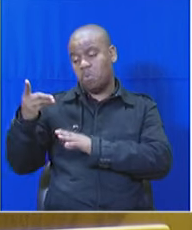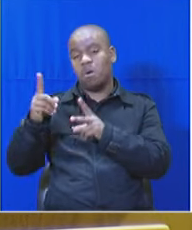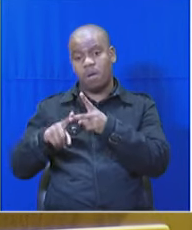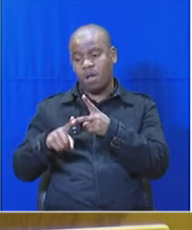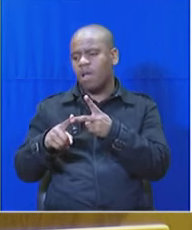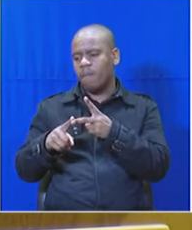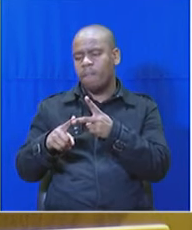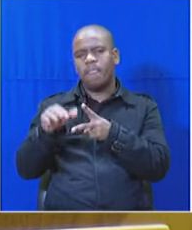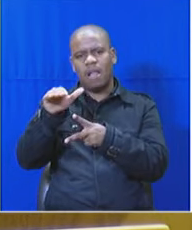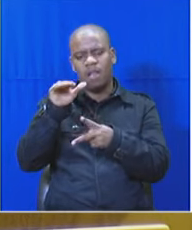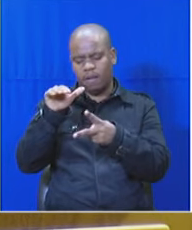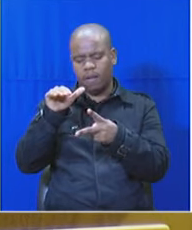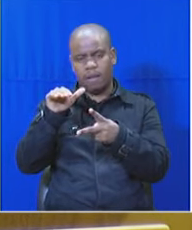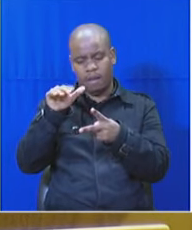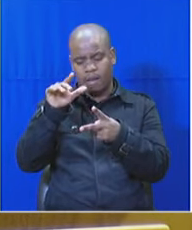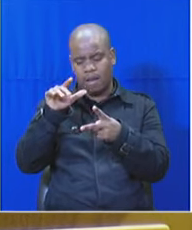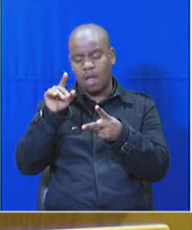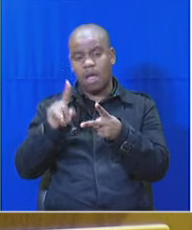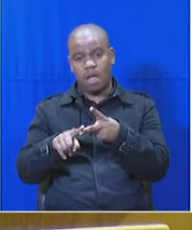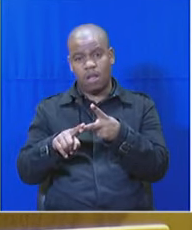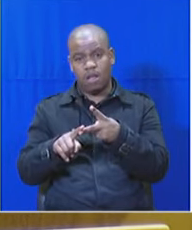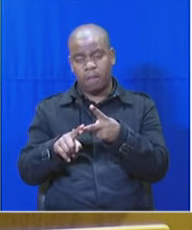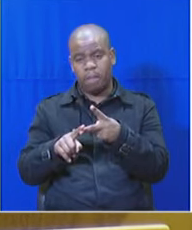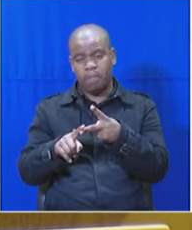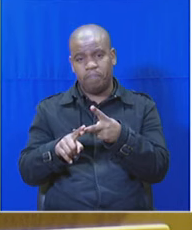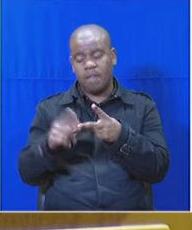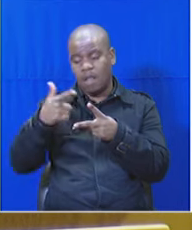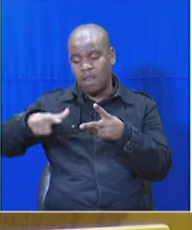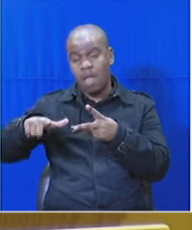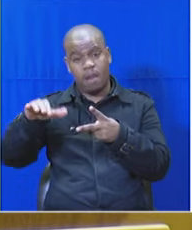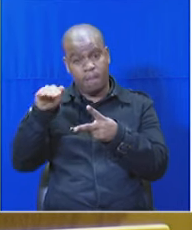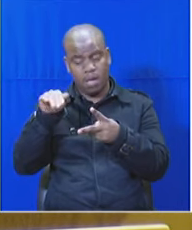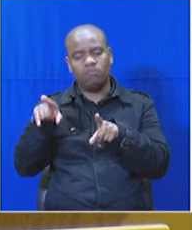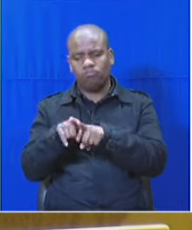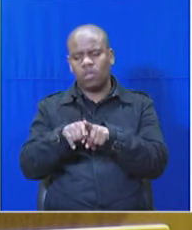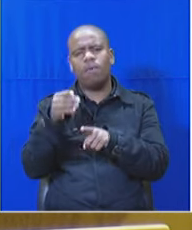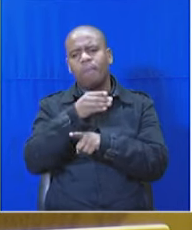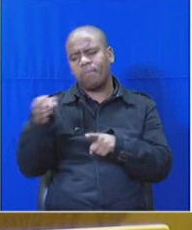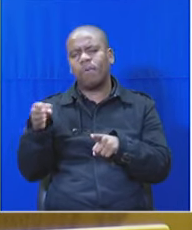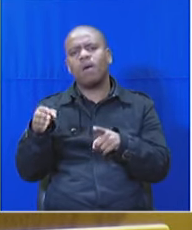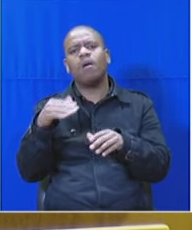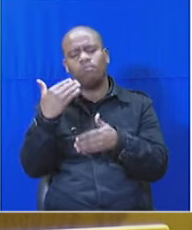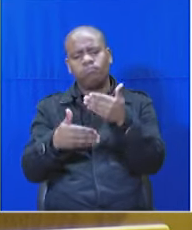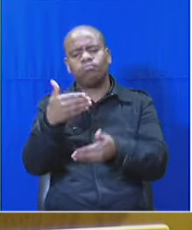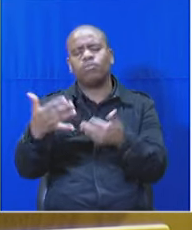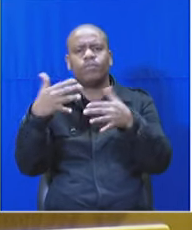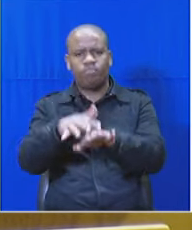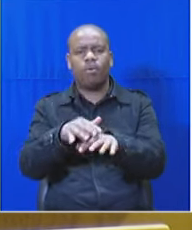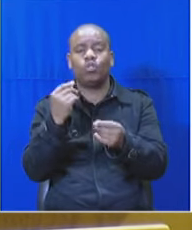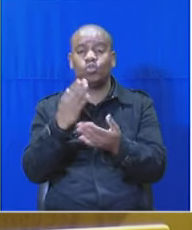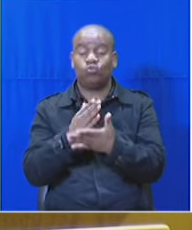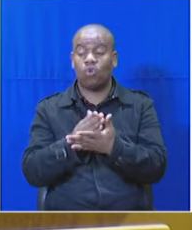oversight work reveals that there are plans and programs being implemented to mitigate